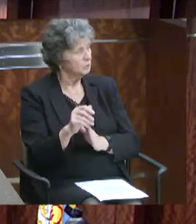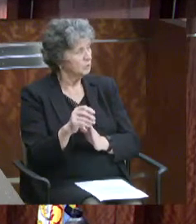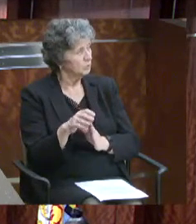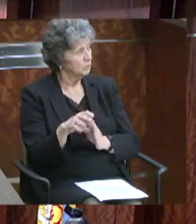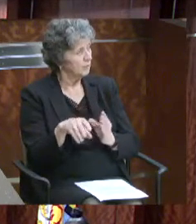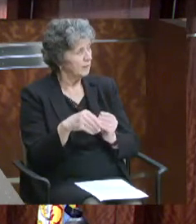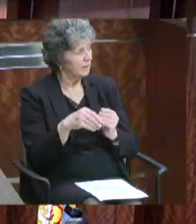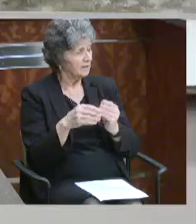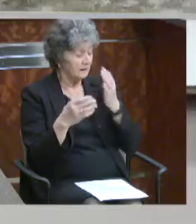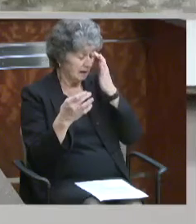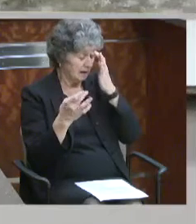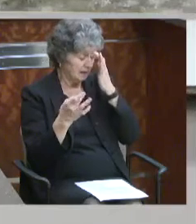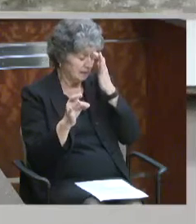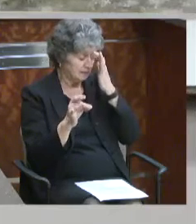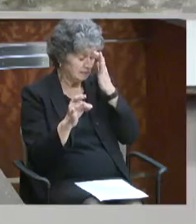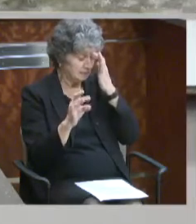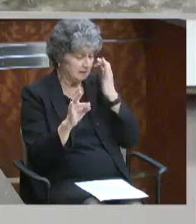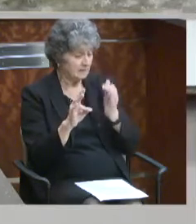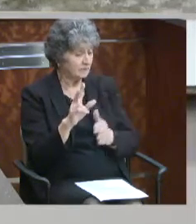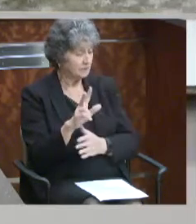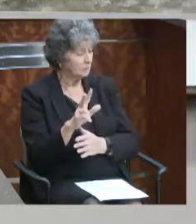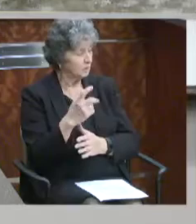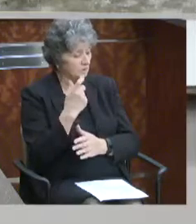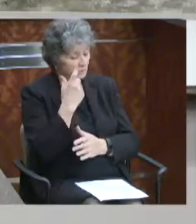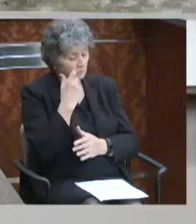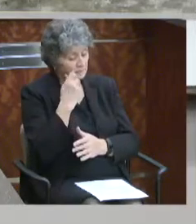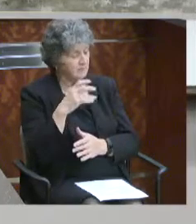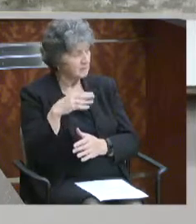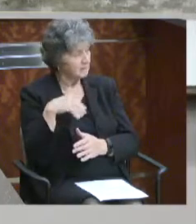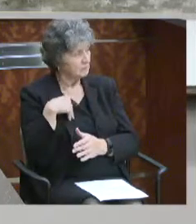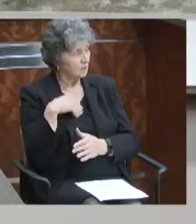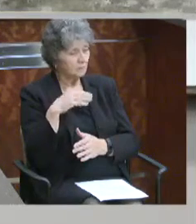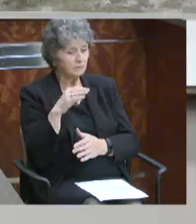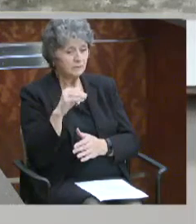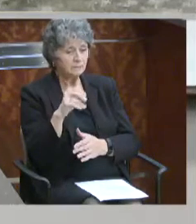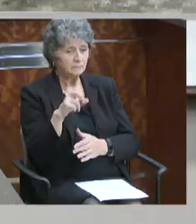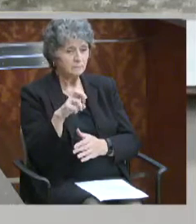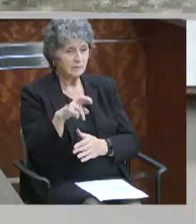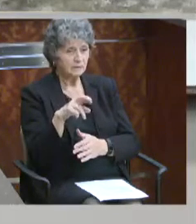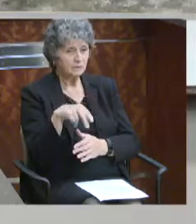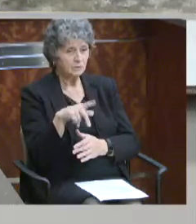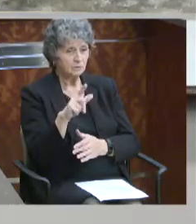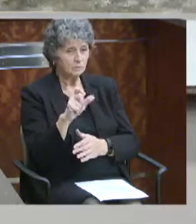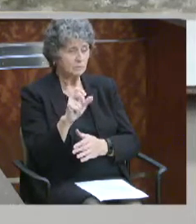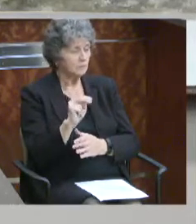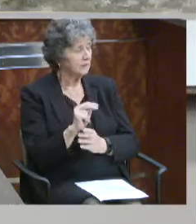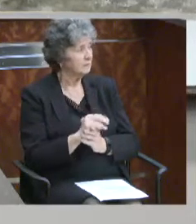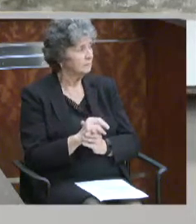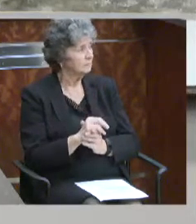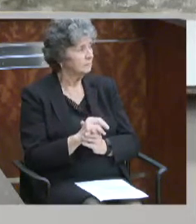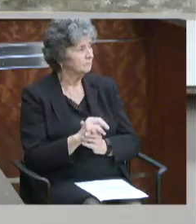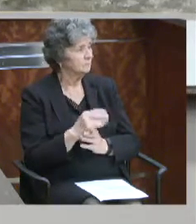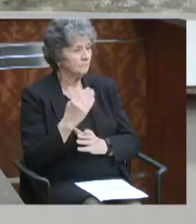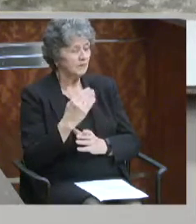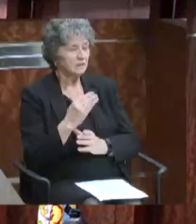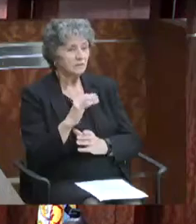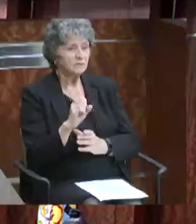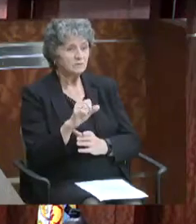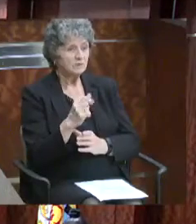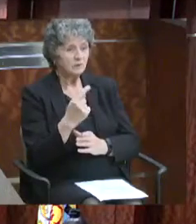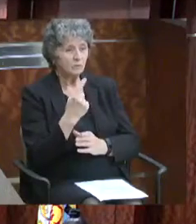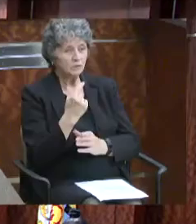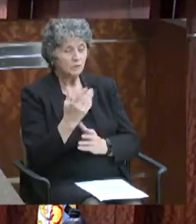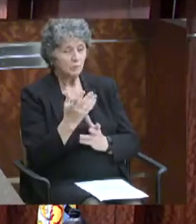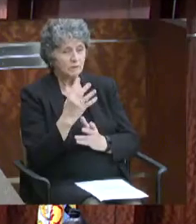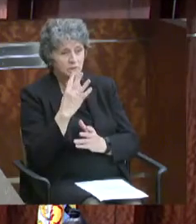Ordinance 1873, which is the recently adopted master plan. Thank you, sir. Is there anyone wishing to speak on